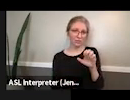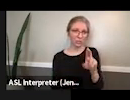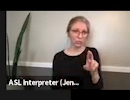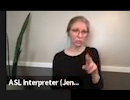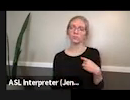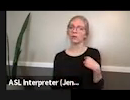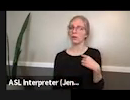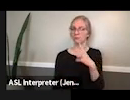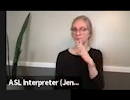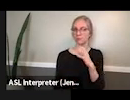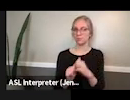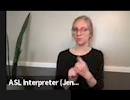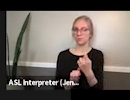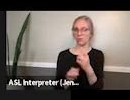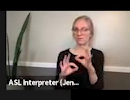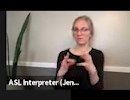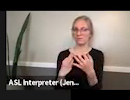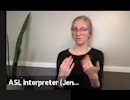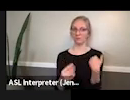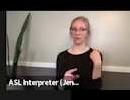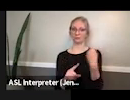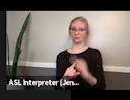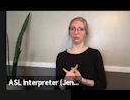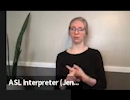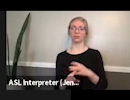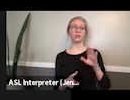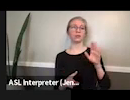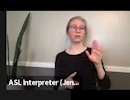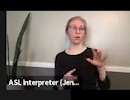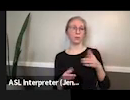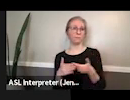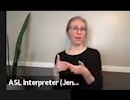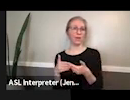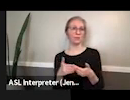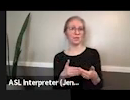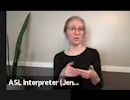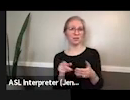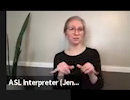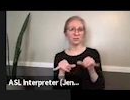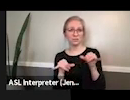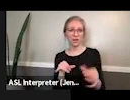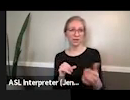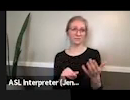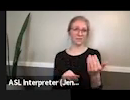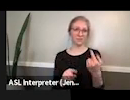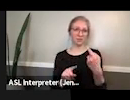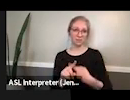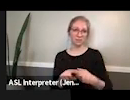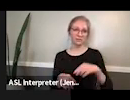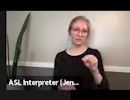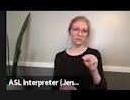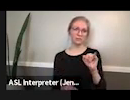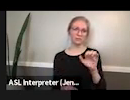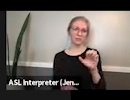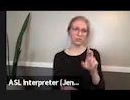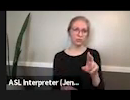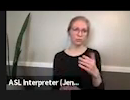family last month. Their baby spent 15 months in the NICU before he ever went